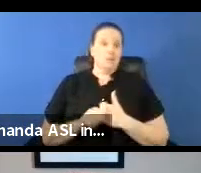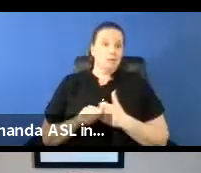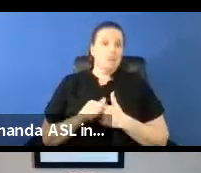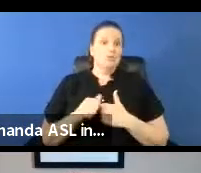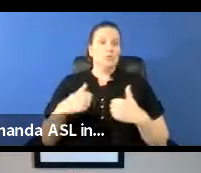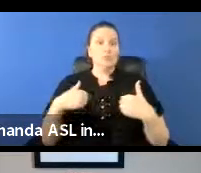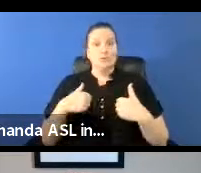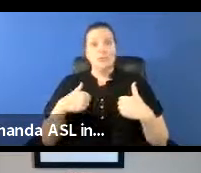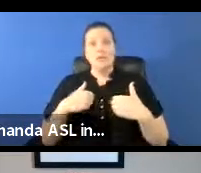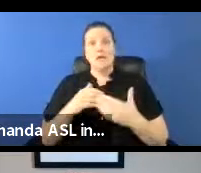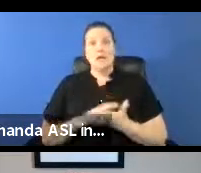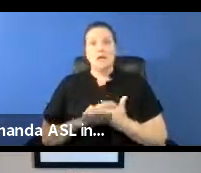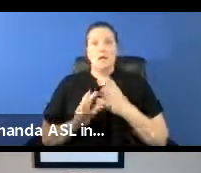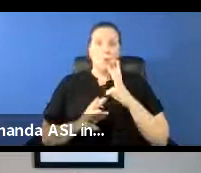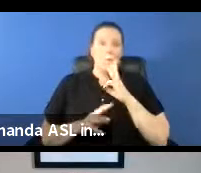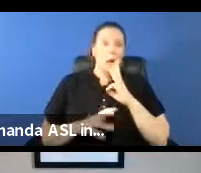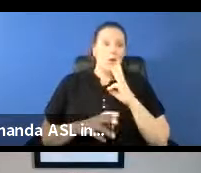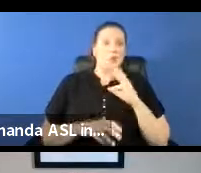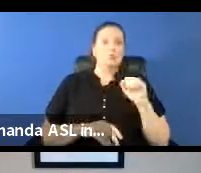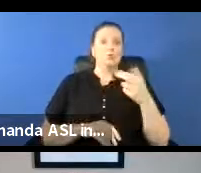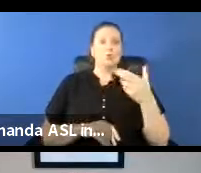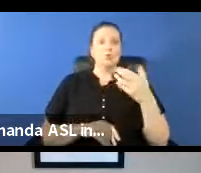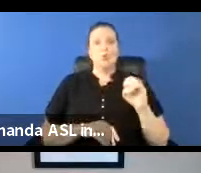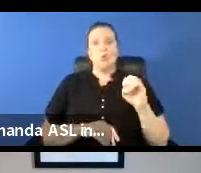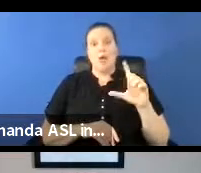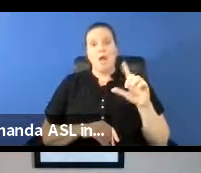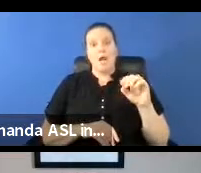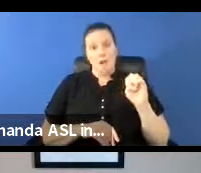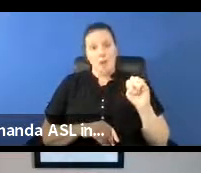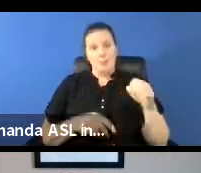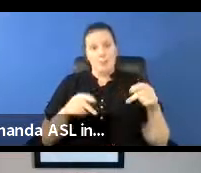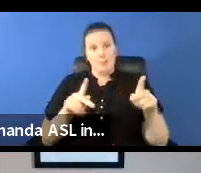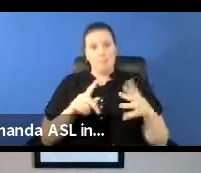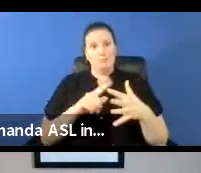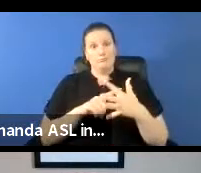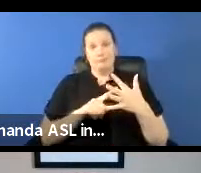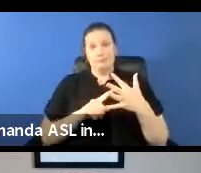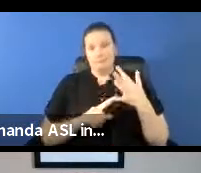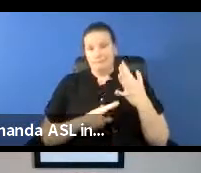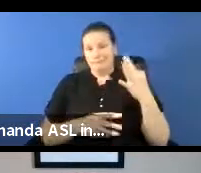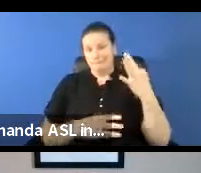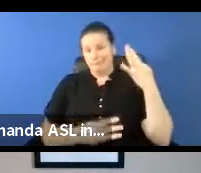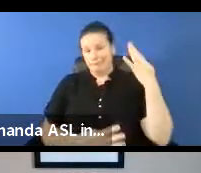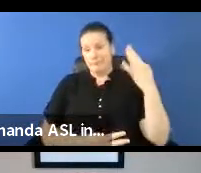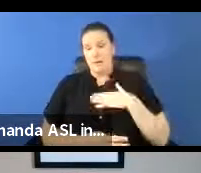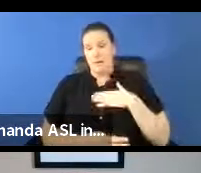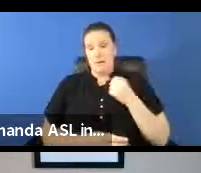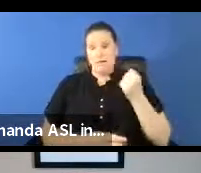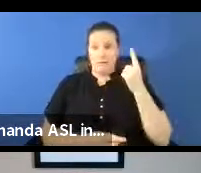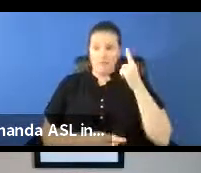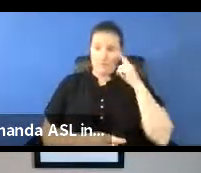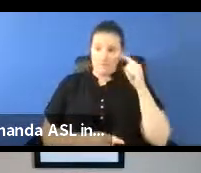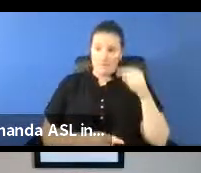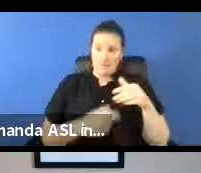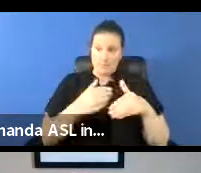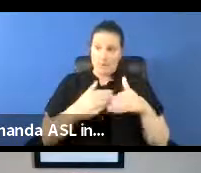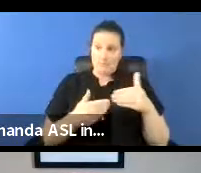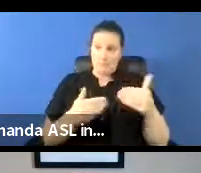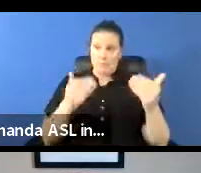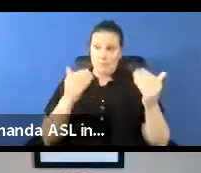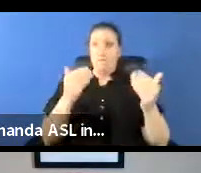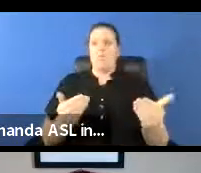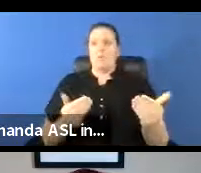Act, shoreline permits, whole 9 yards. There will be, from what I understand for this process moving